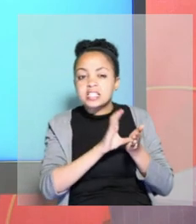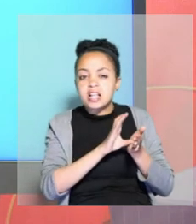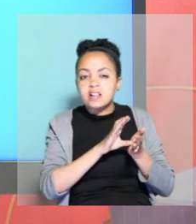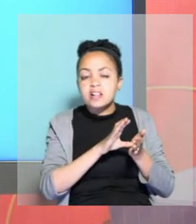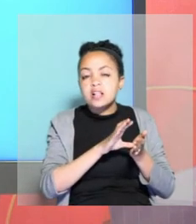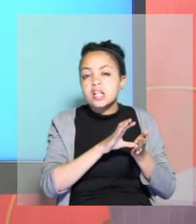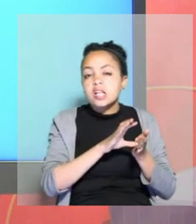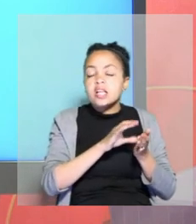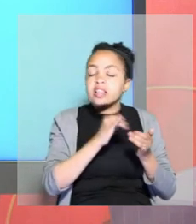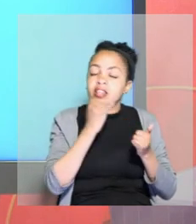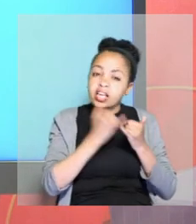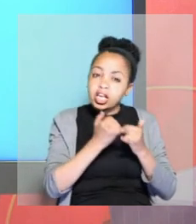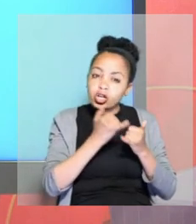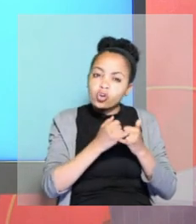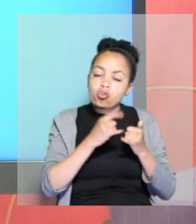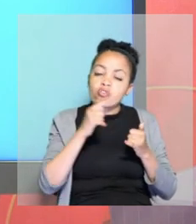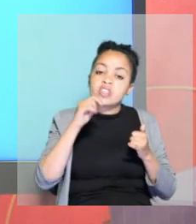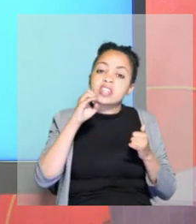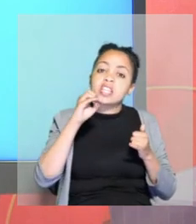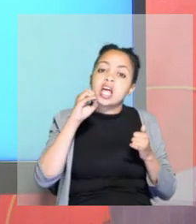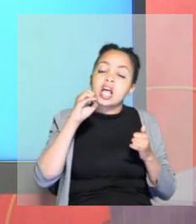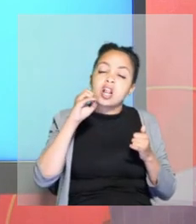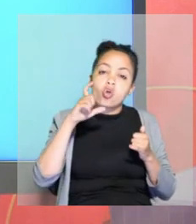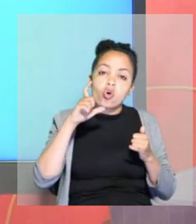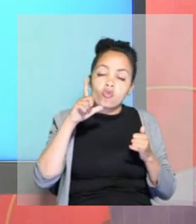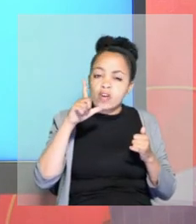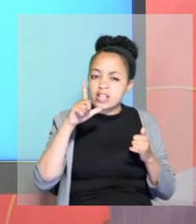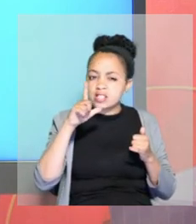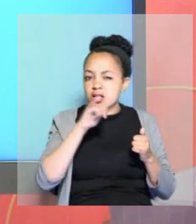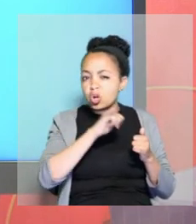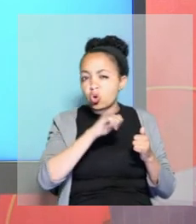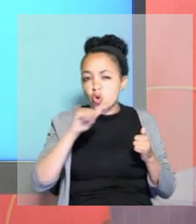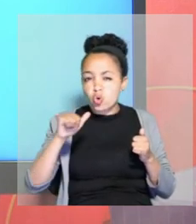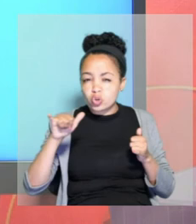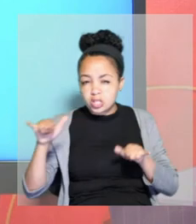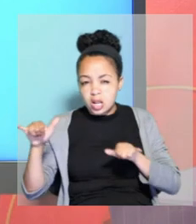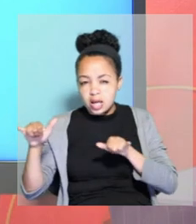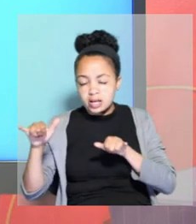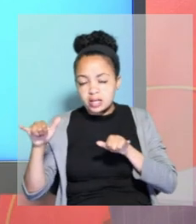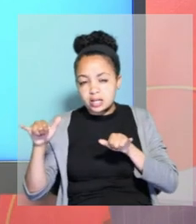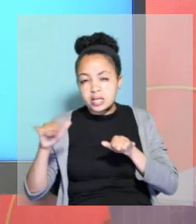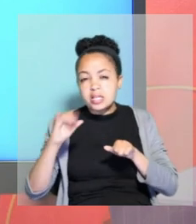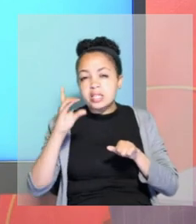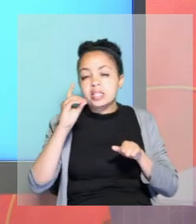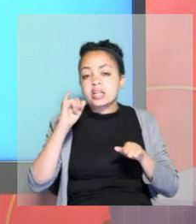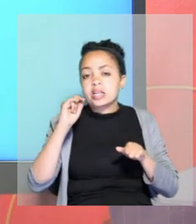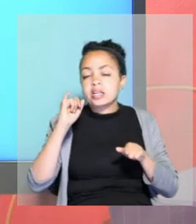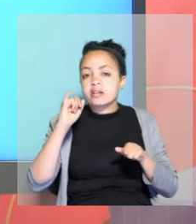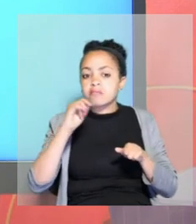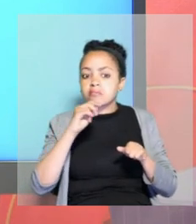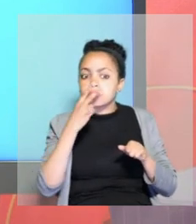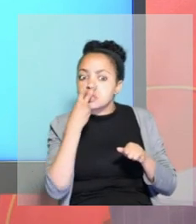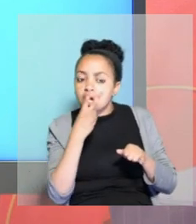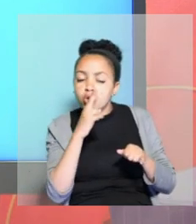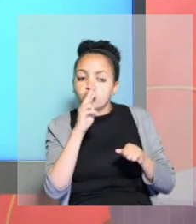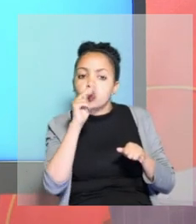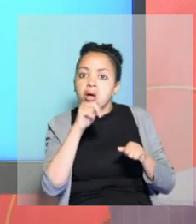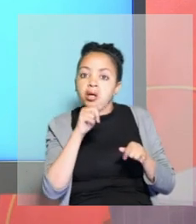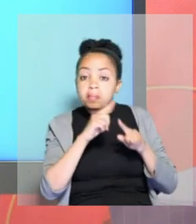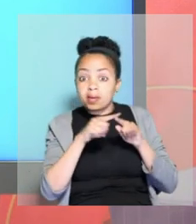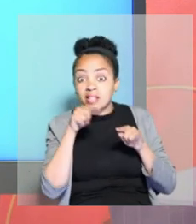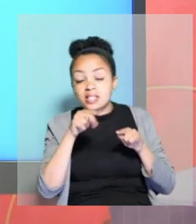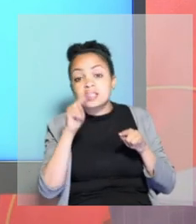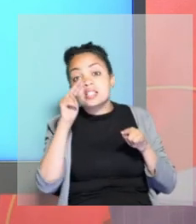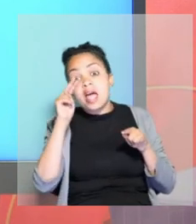the end of taylor phase one of meiosis 1 looks like diploid one but it is hyperload